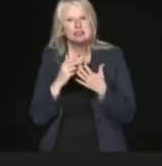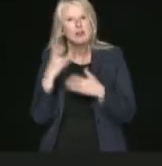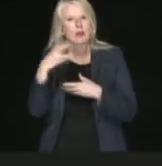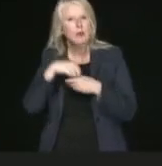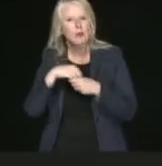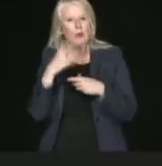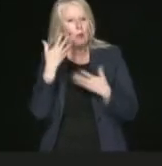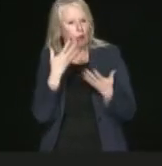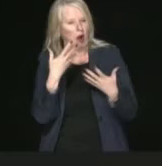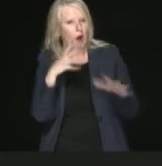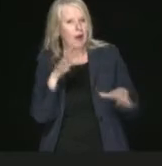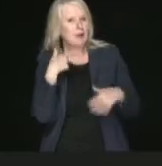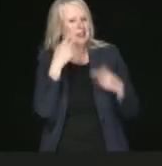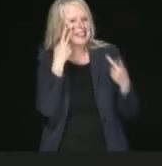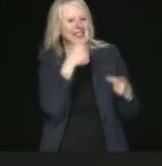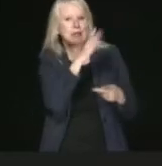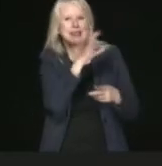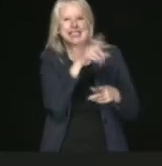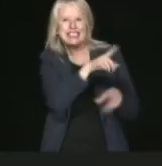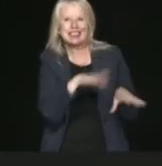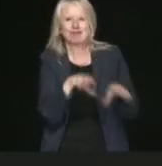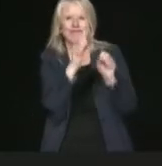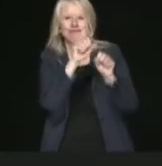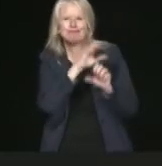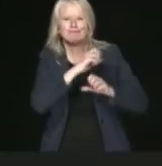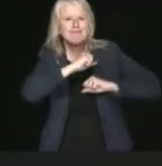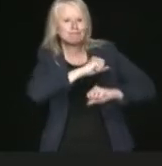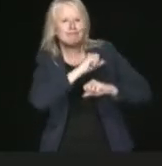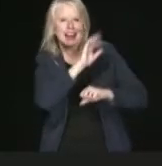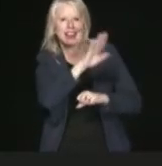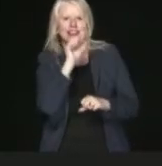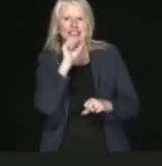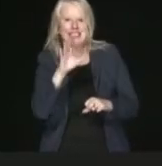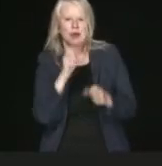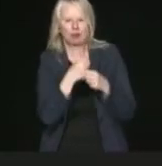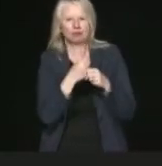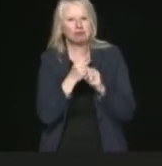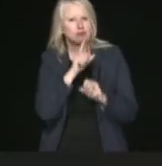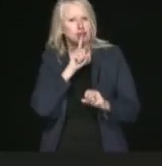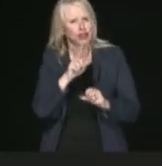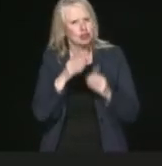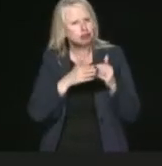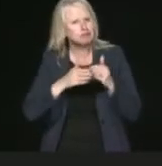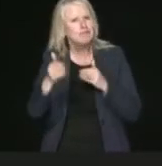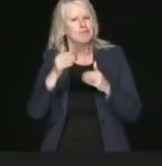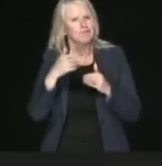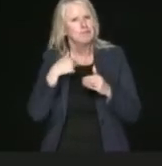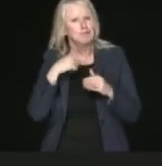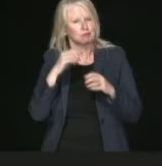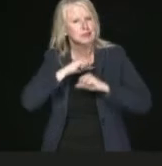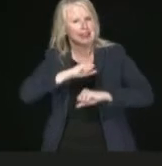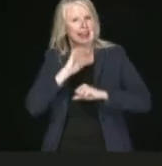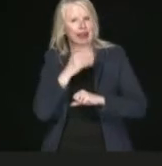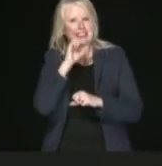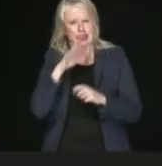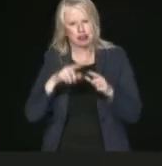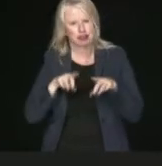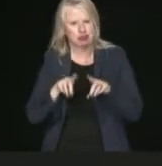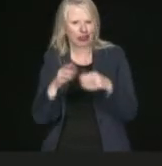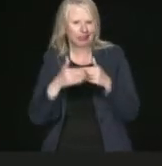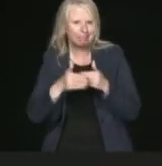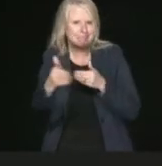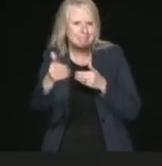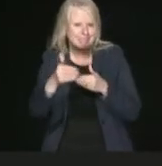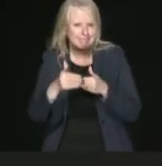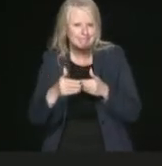British Columbia, to ensure that our seniors are as protected as possible during these tough